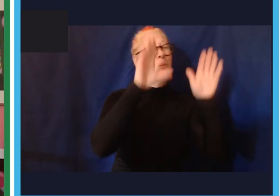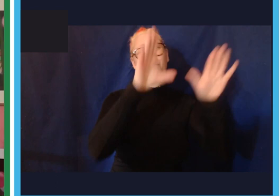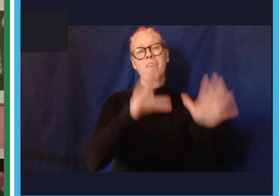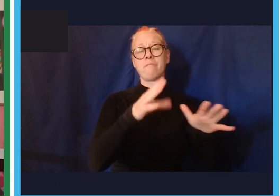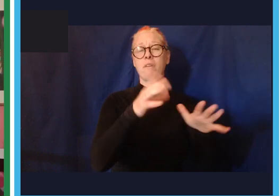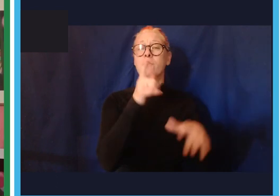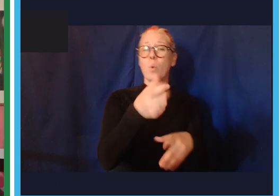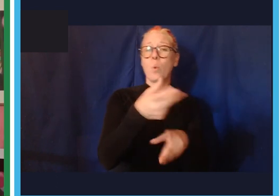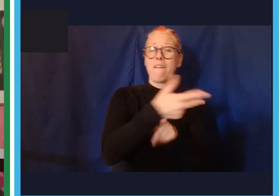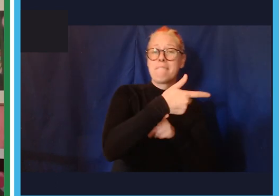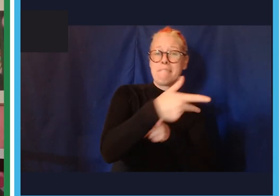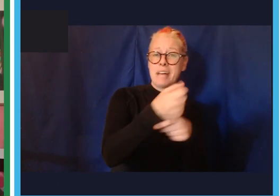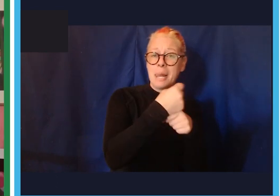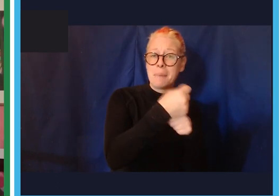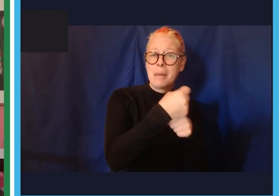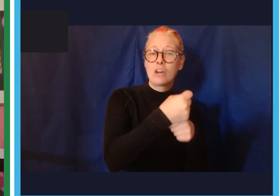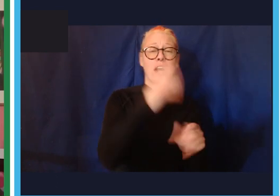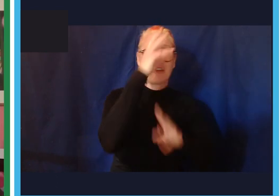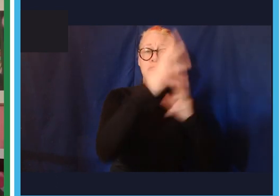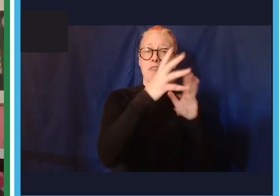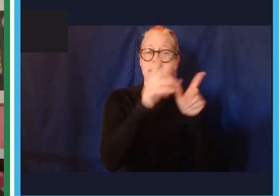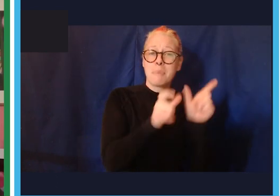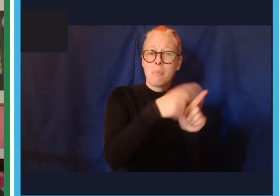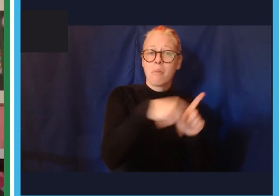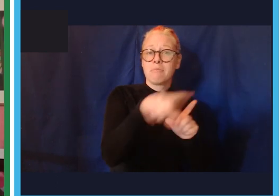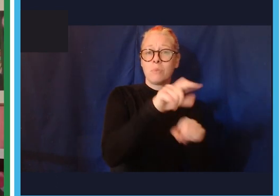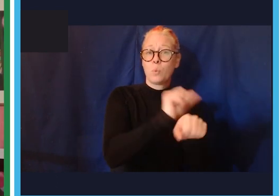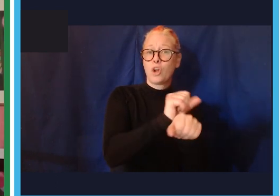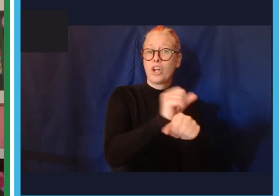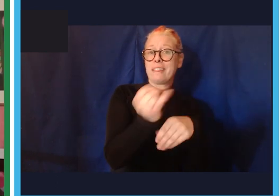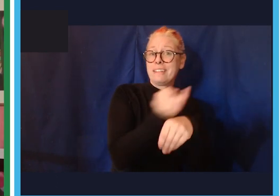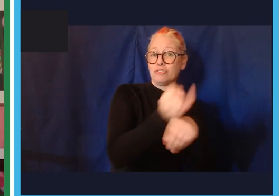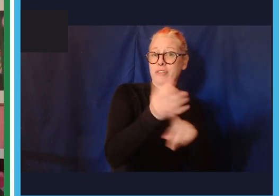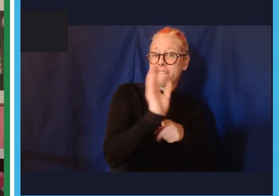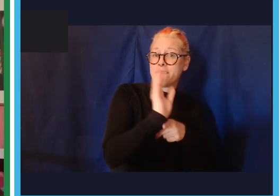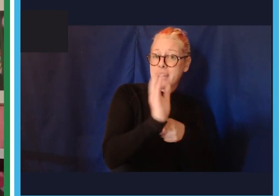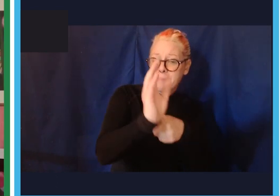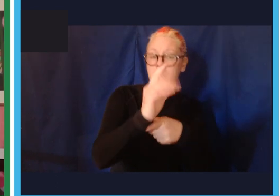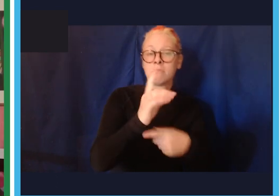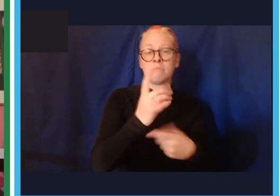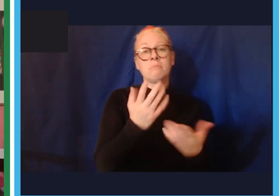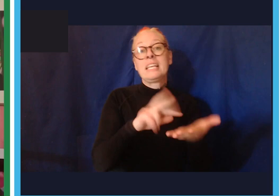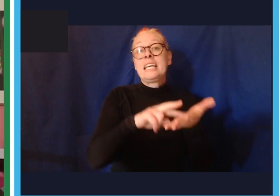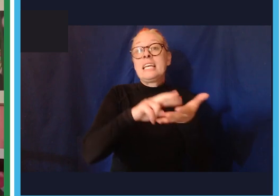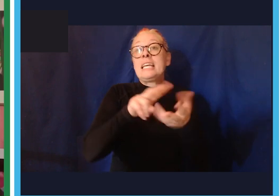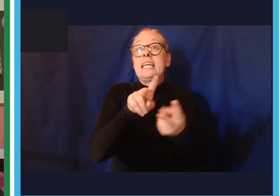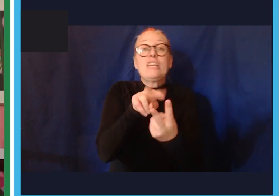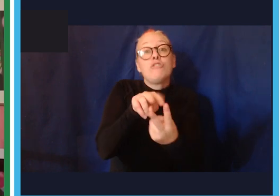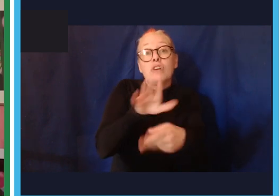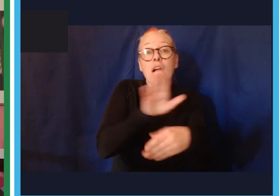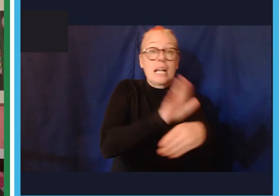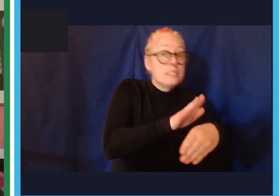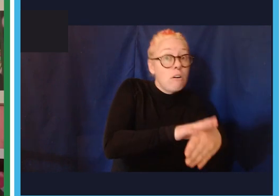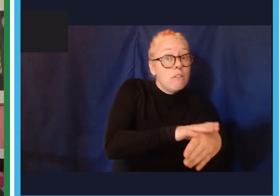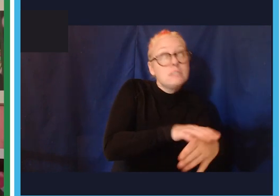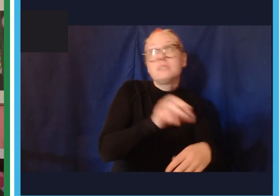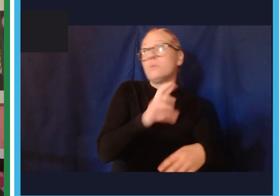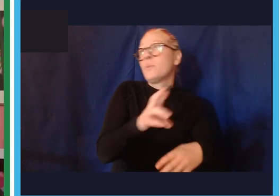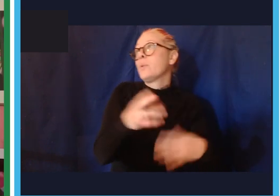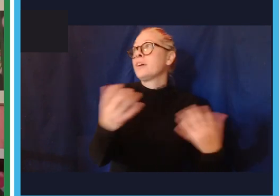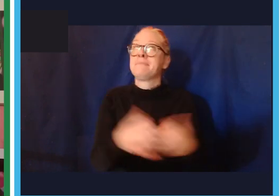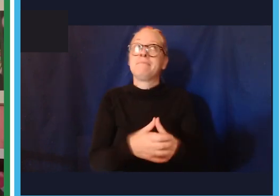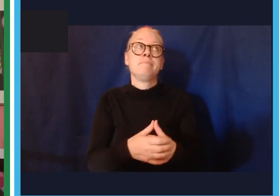placing people, you know, in the film community who have disabilities. It's for people with all